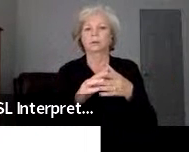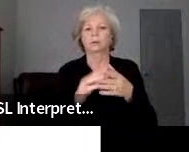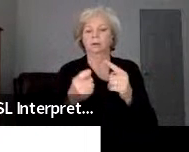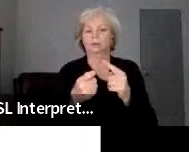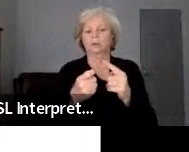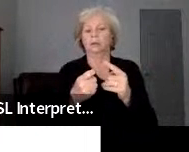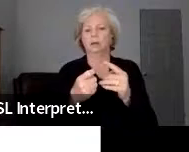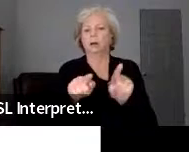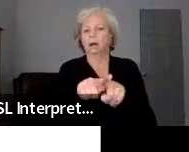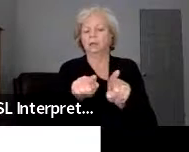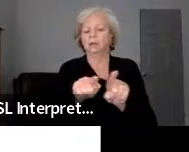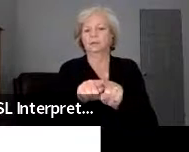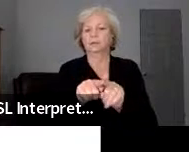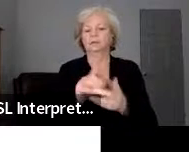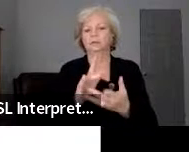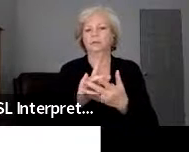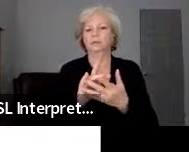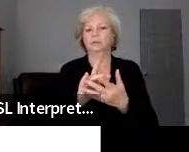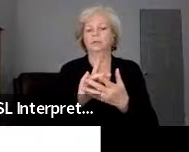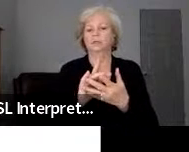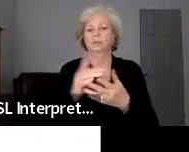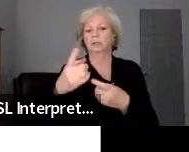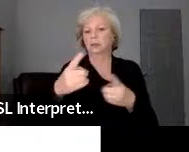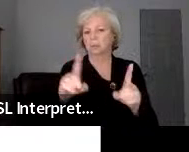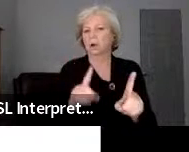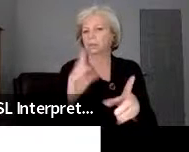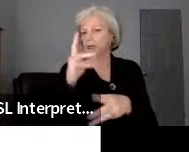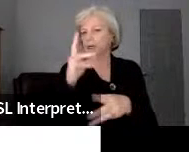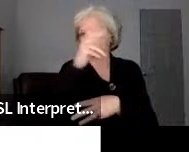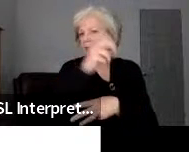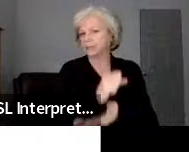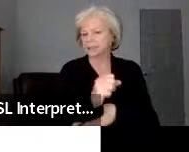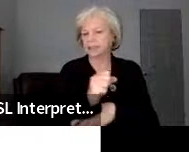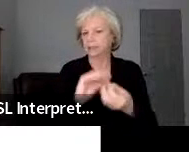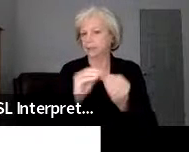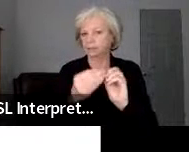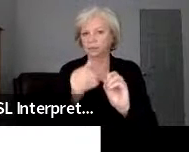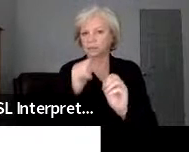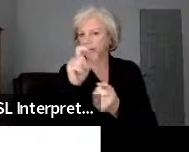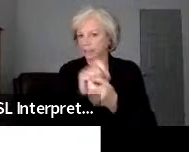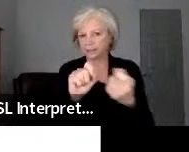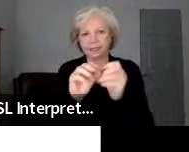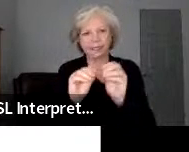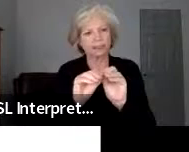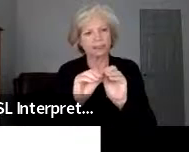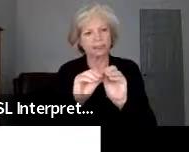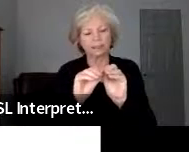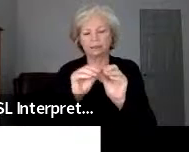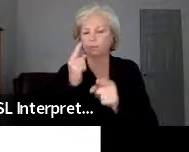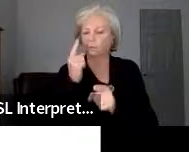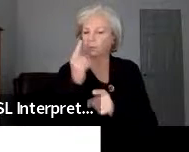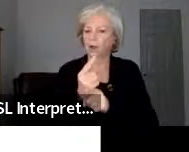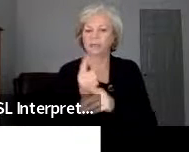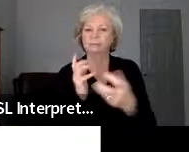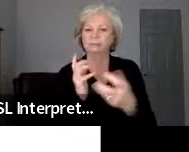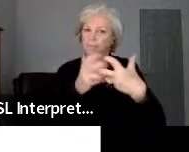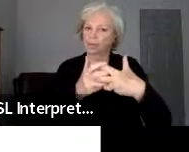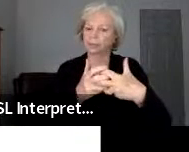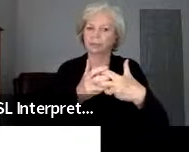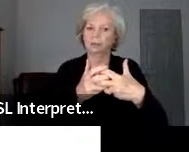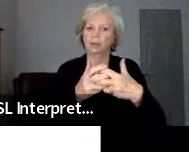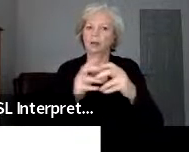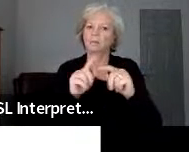of Finance estimates. And although these numbers are not as accurate, we hope that